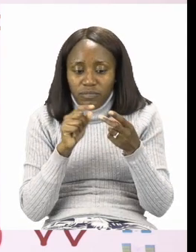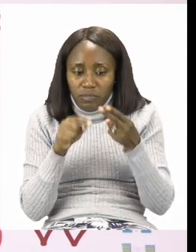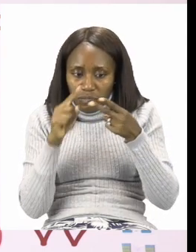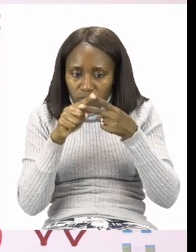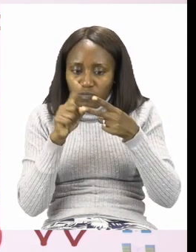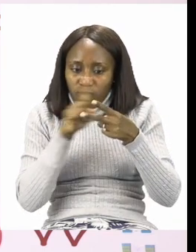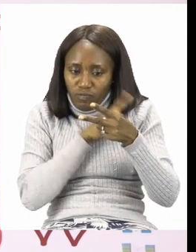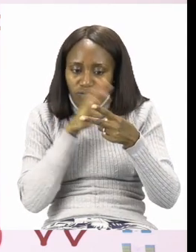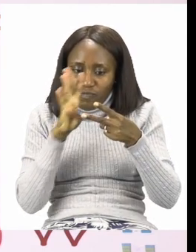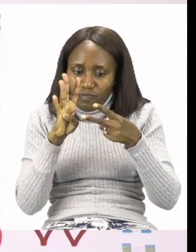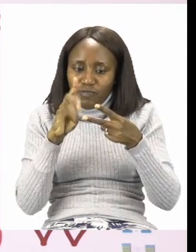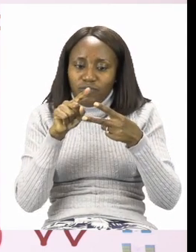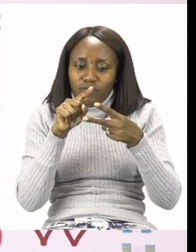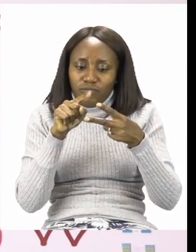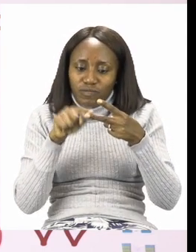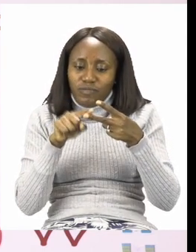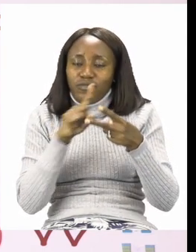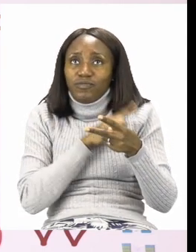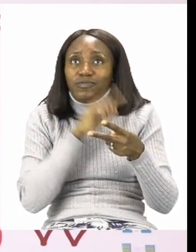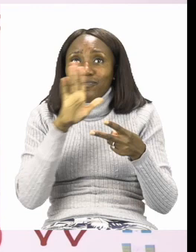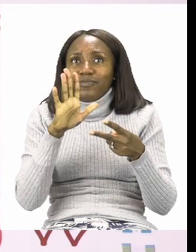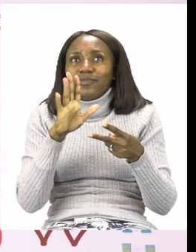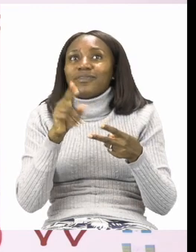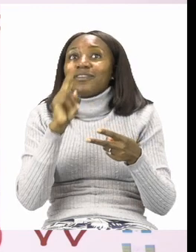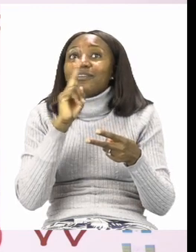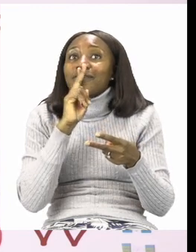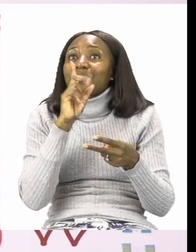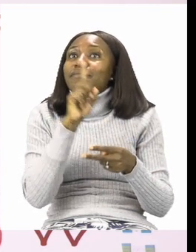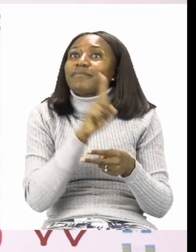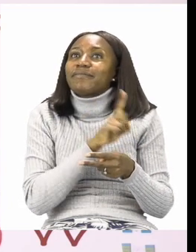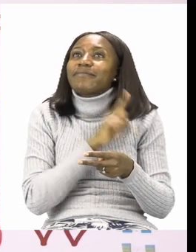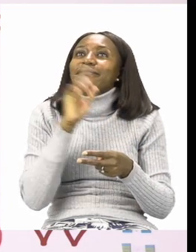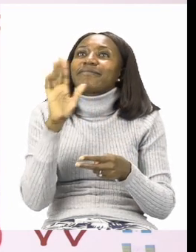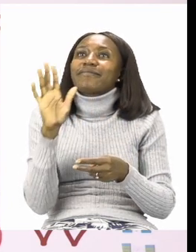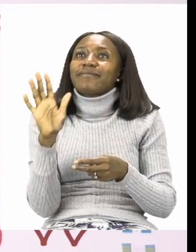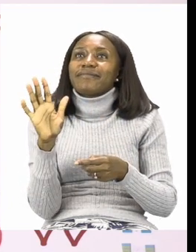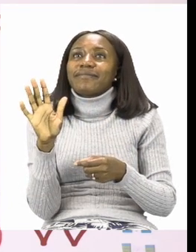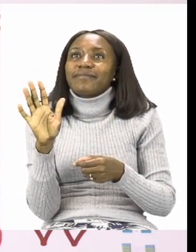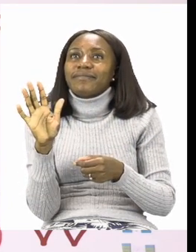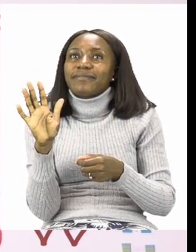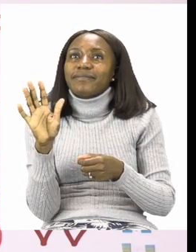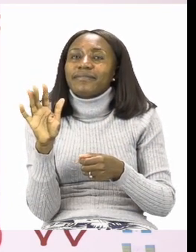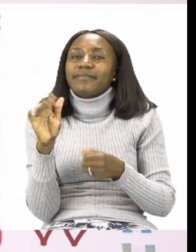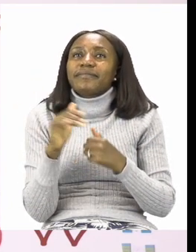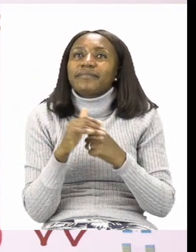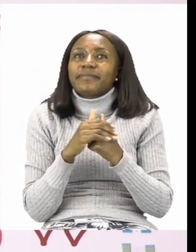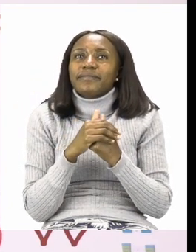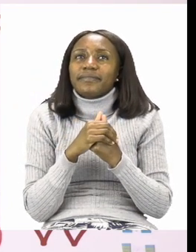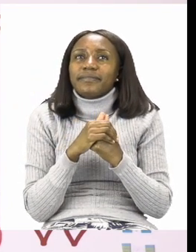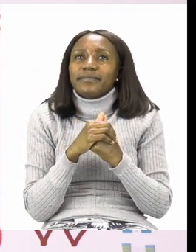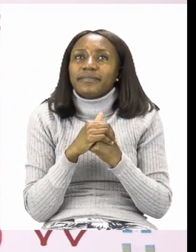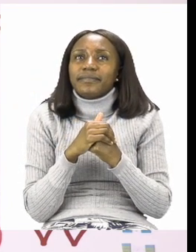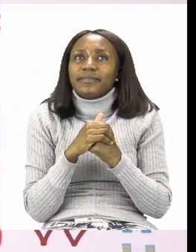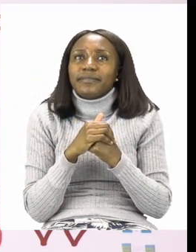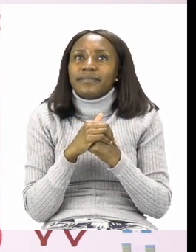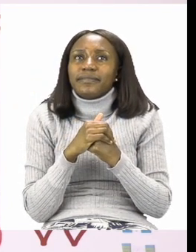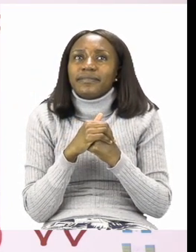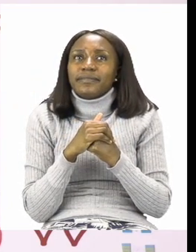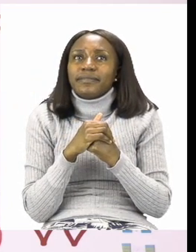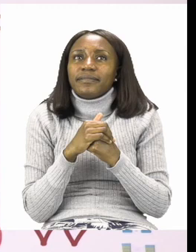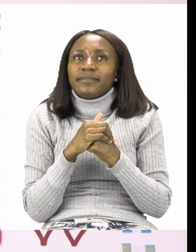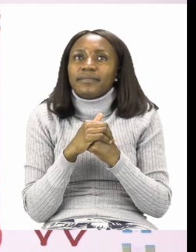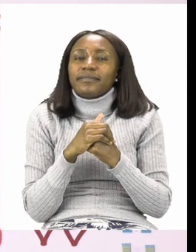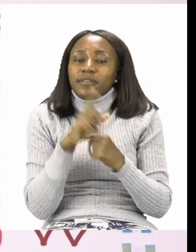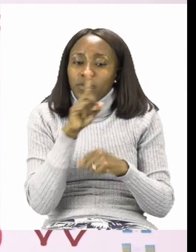15. Great job, grade 2s. So the answer is 15.